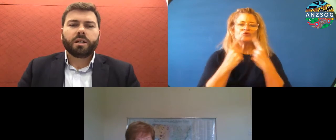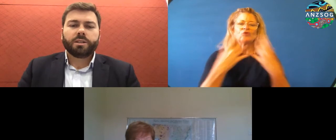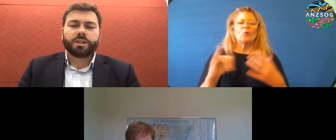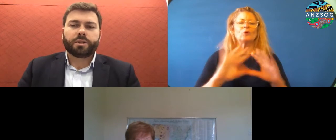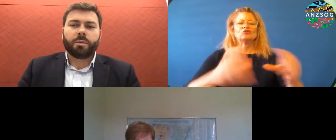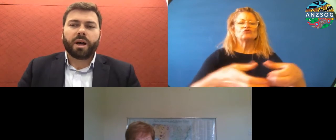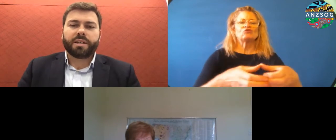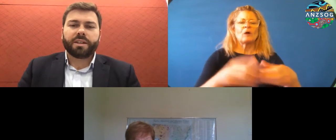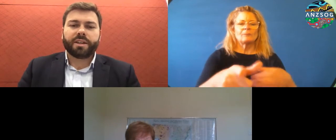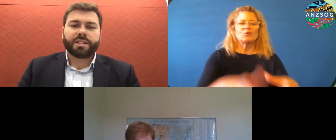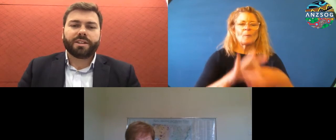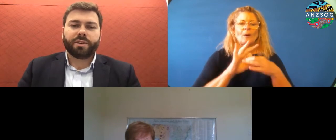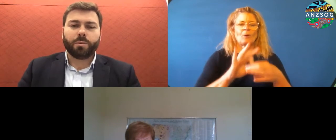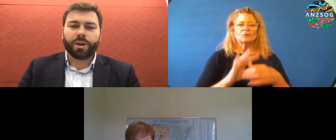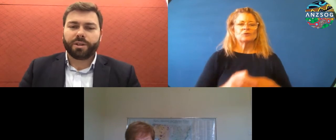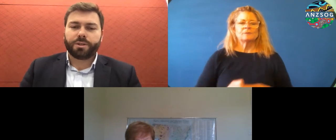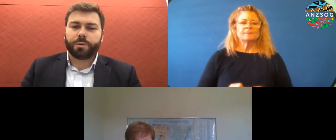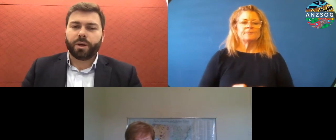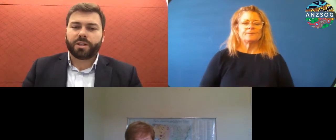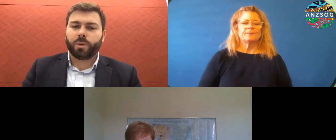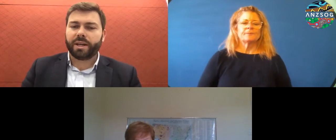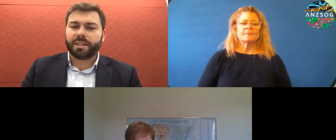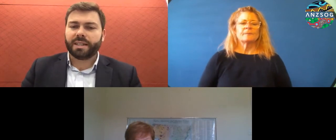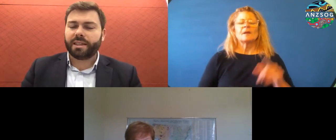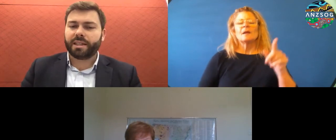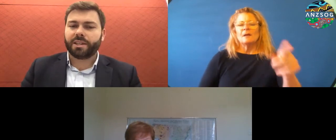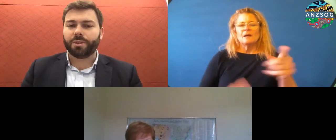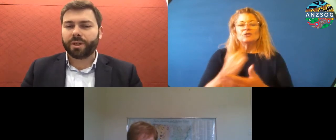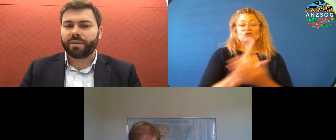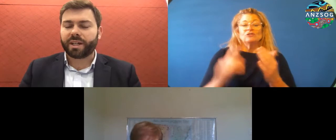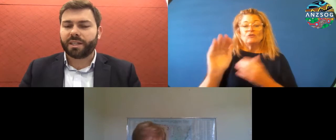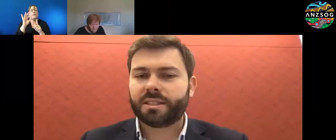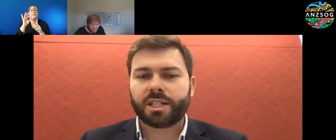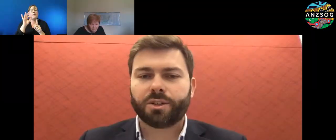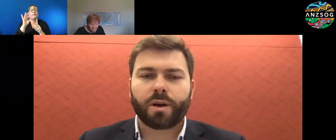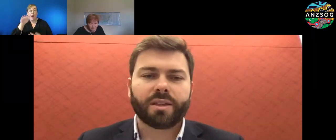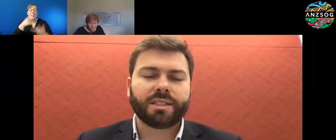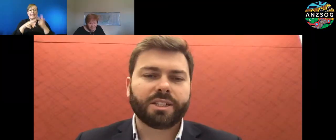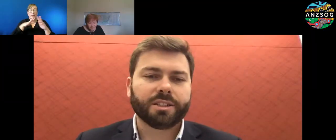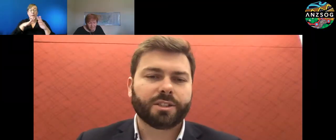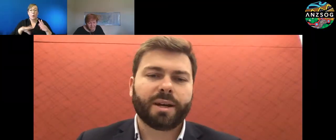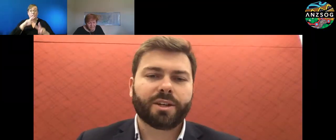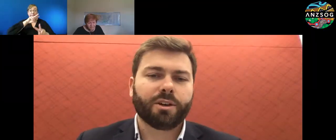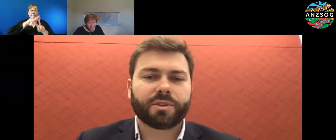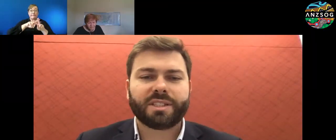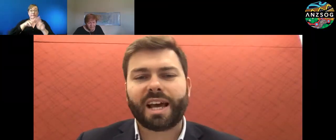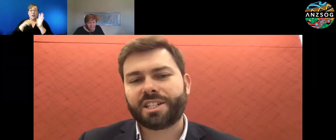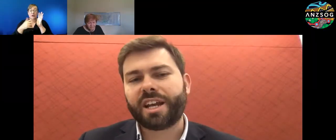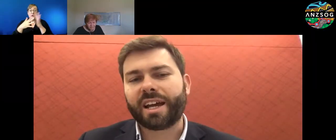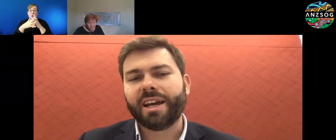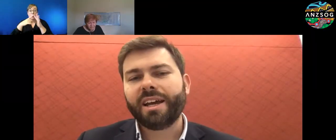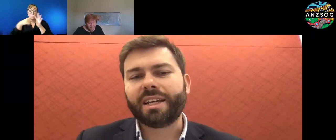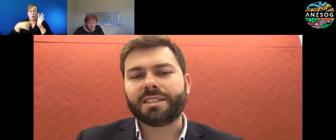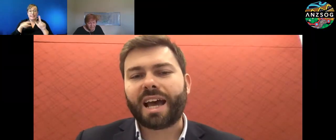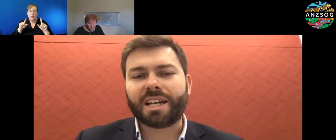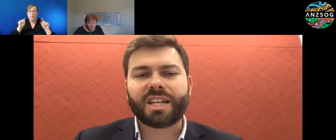Just a reminder that if you wanted to, uh, tweet anything that you're hearing in this session or other sessions throughout the conference, the hashtag